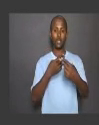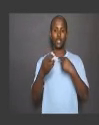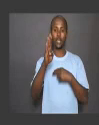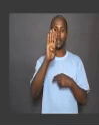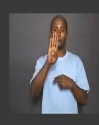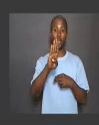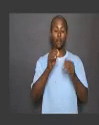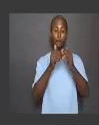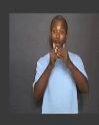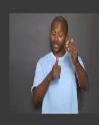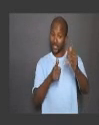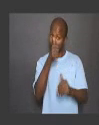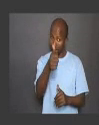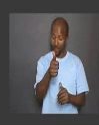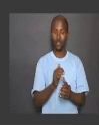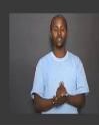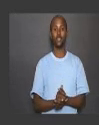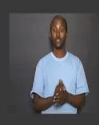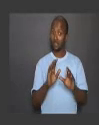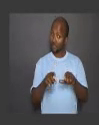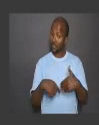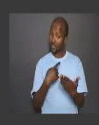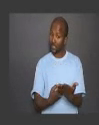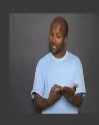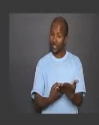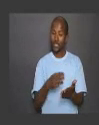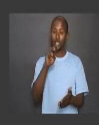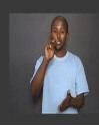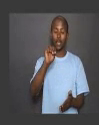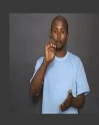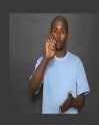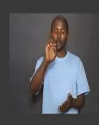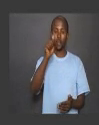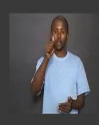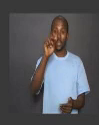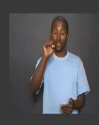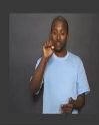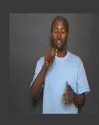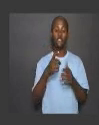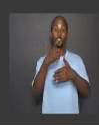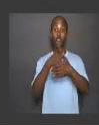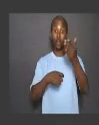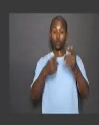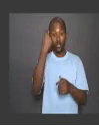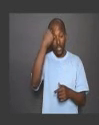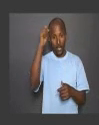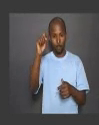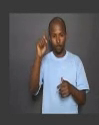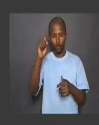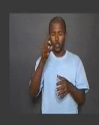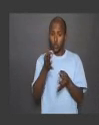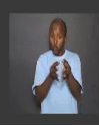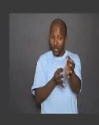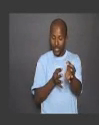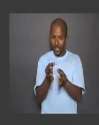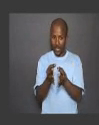b minus a. This is the mean value theorem. To illustrate